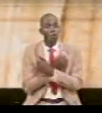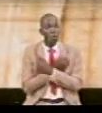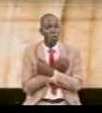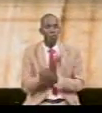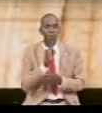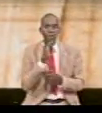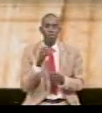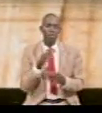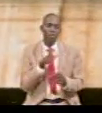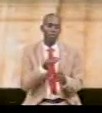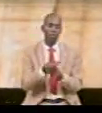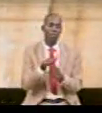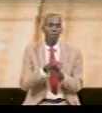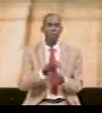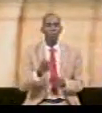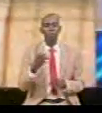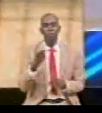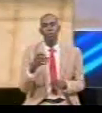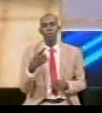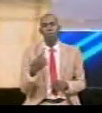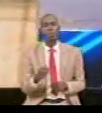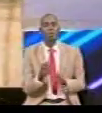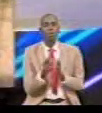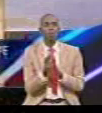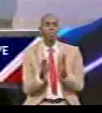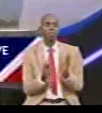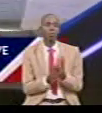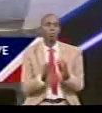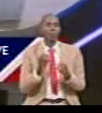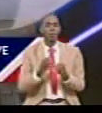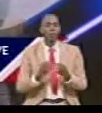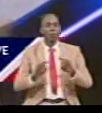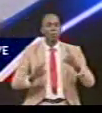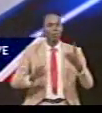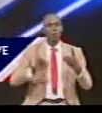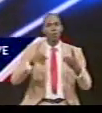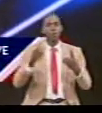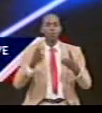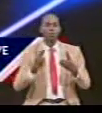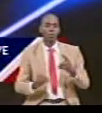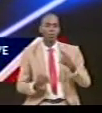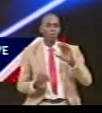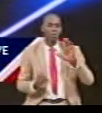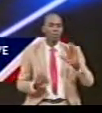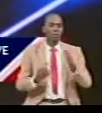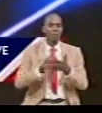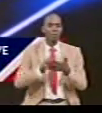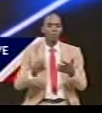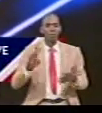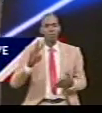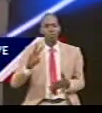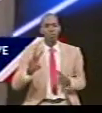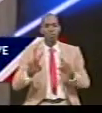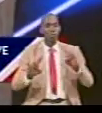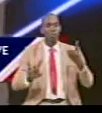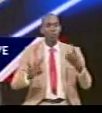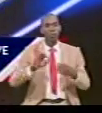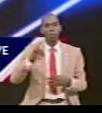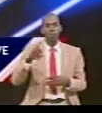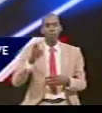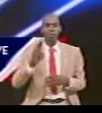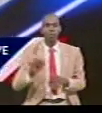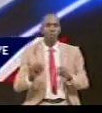law. We're looking at 1 John chapter 5, reading from verse 2. 1 John chapter 5, verse 2.